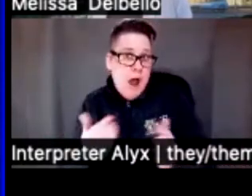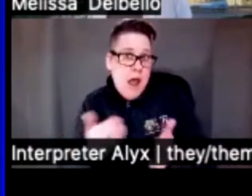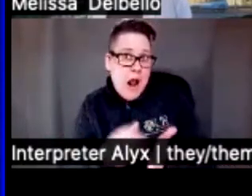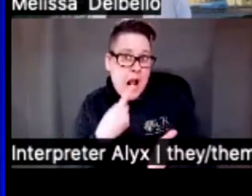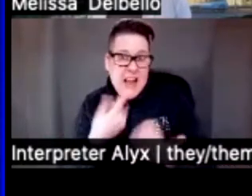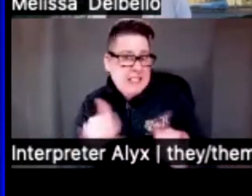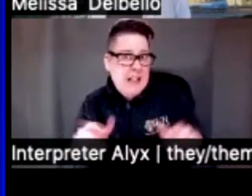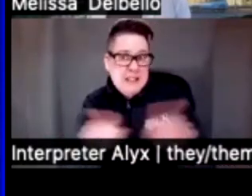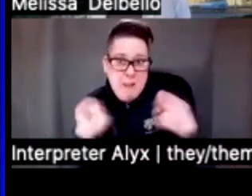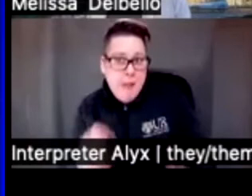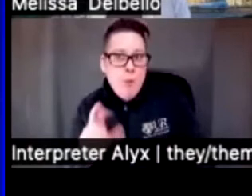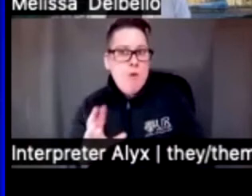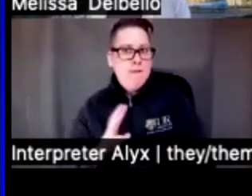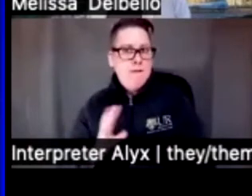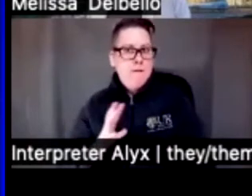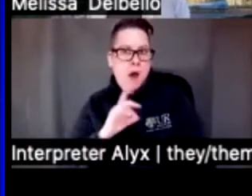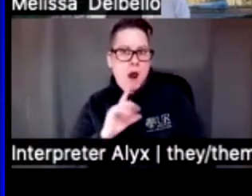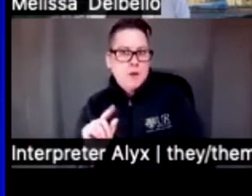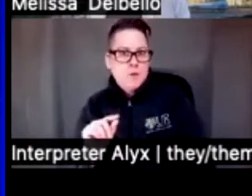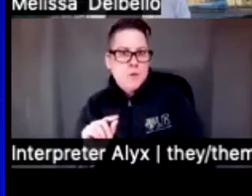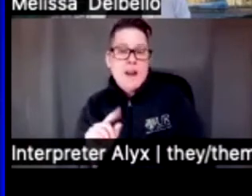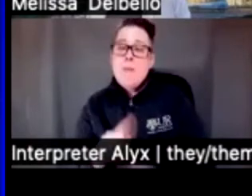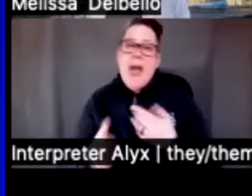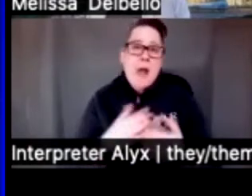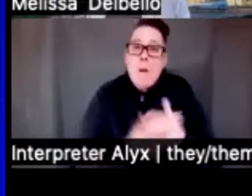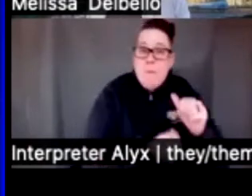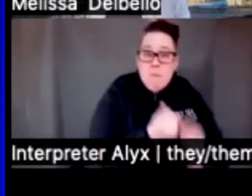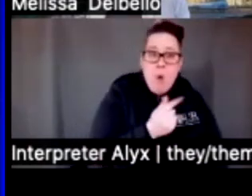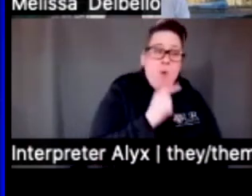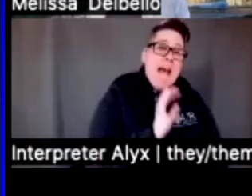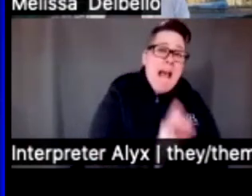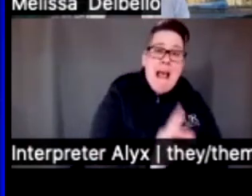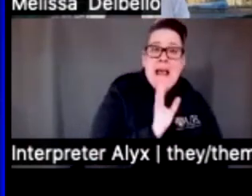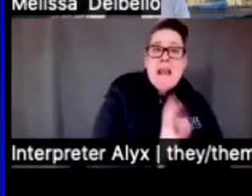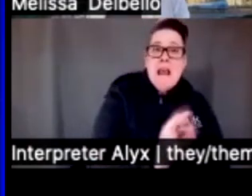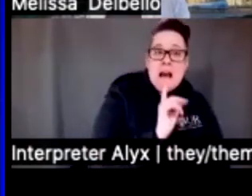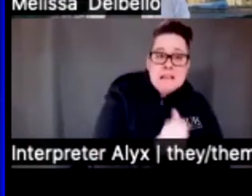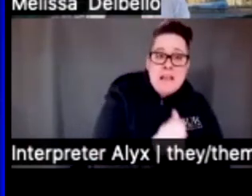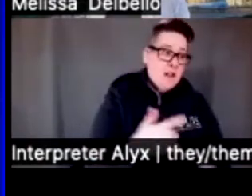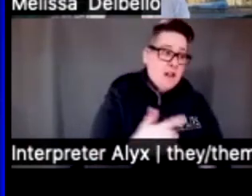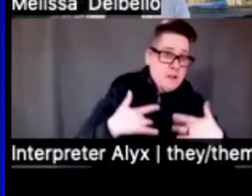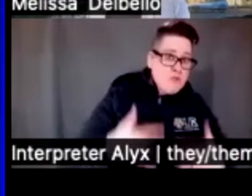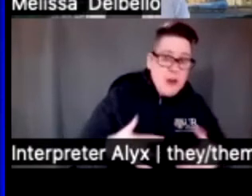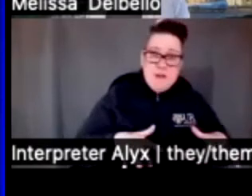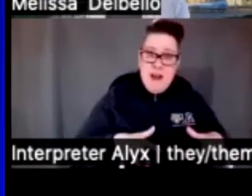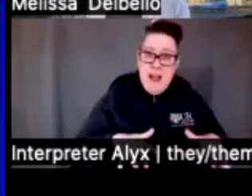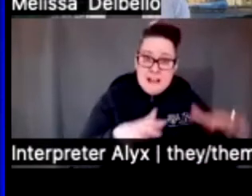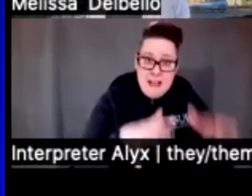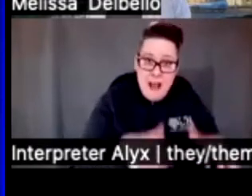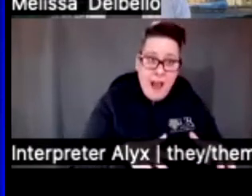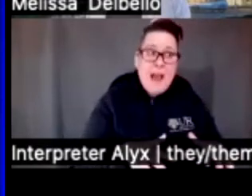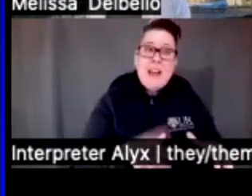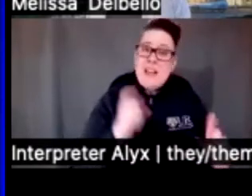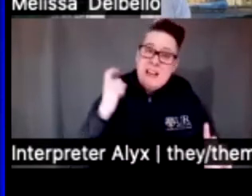regardless, most 8 to 10-year-olds who have depression or anxiety who are treated with an